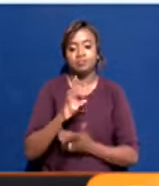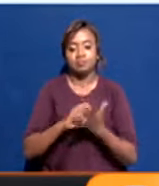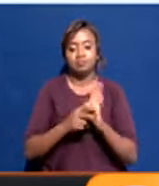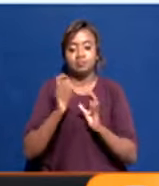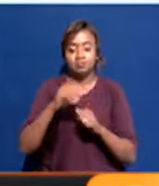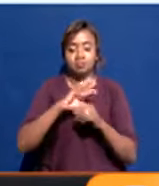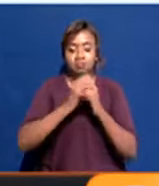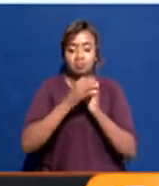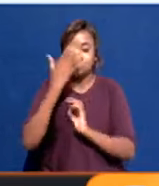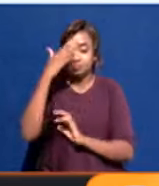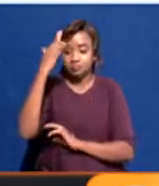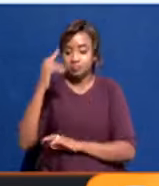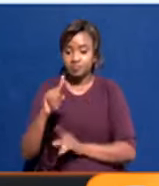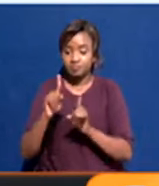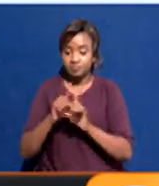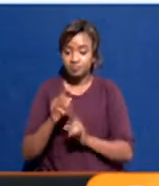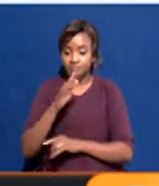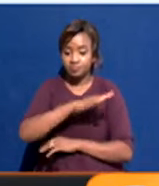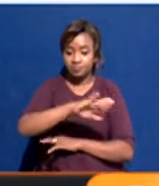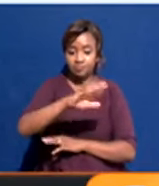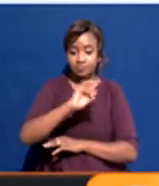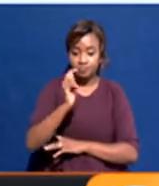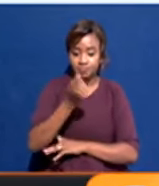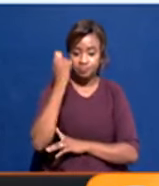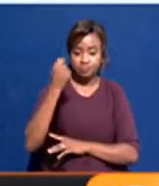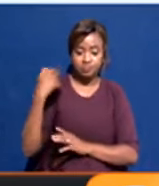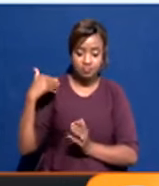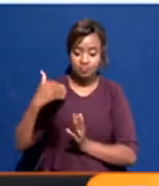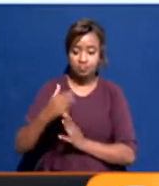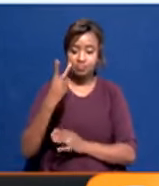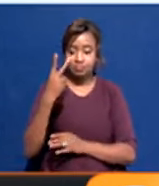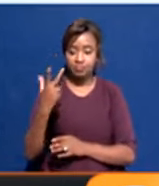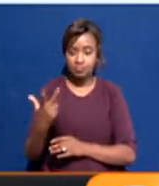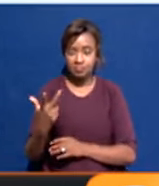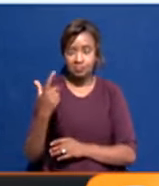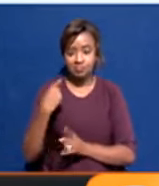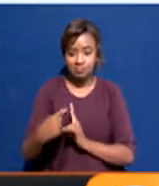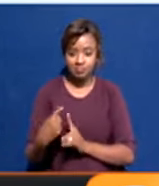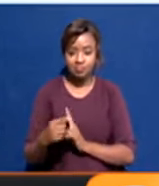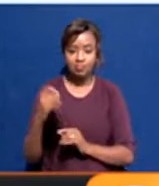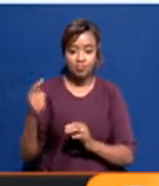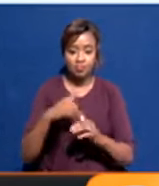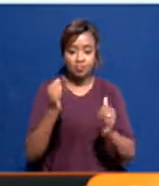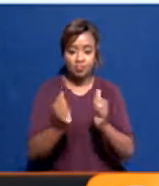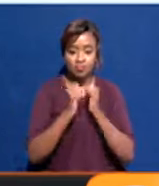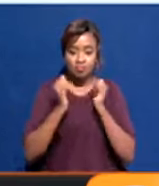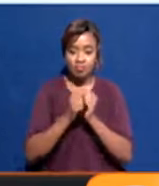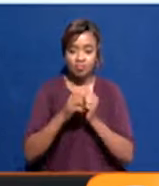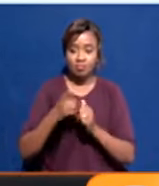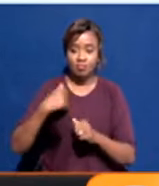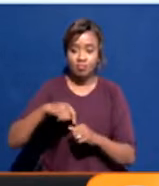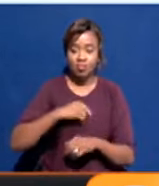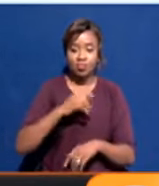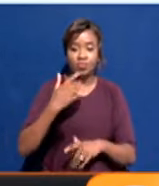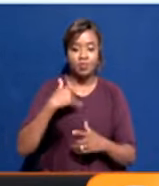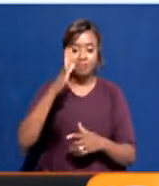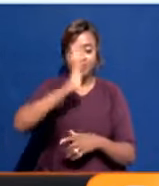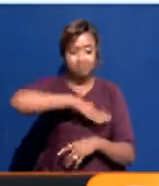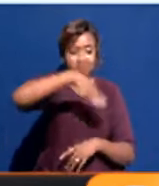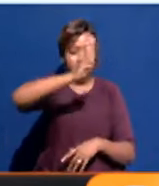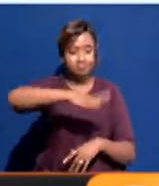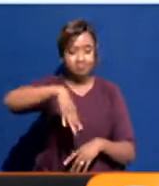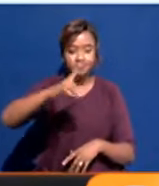And the Parliament of Kenya has been in forefront for the last 2-3 years. Every October we paint red in Parliament.